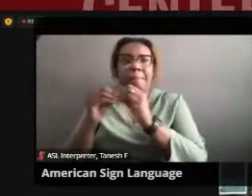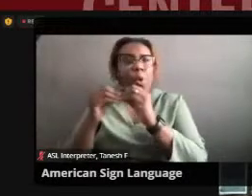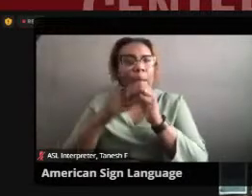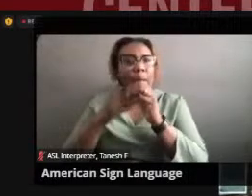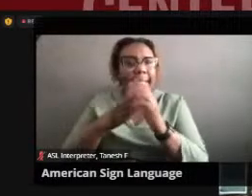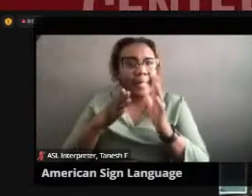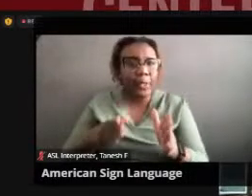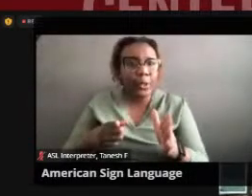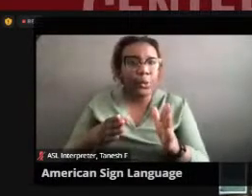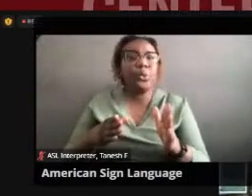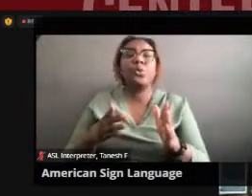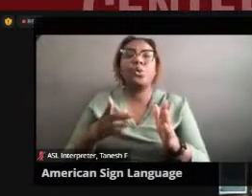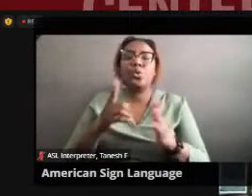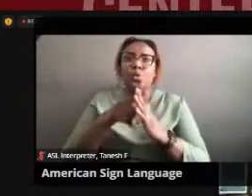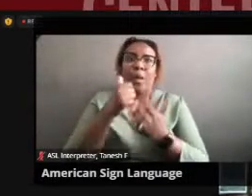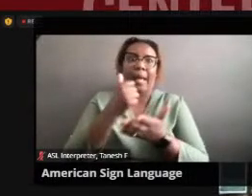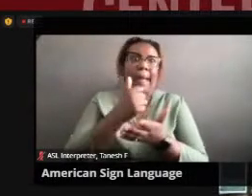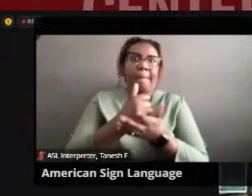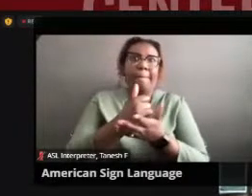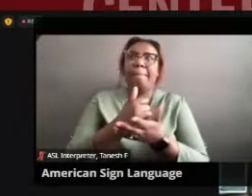point the way toward liberation.